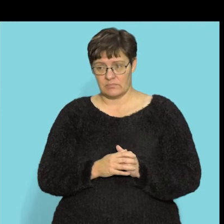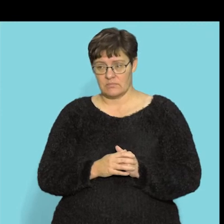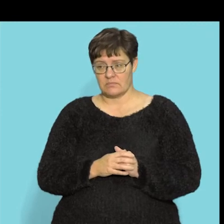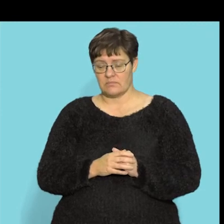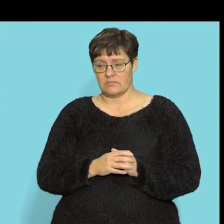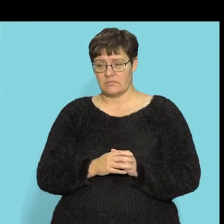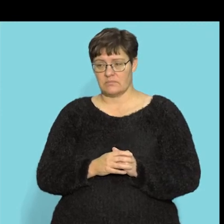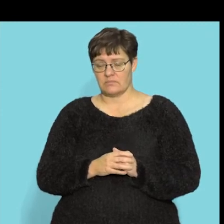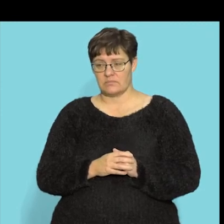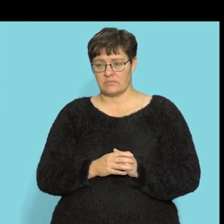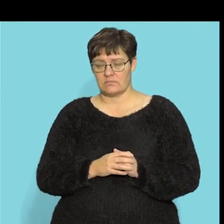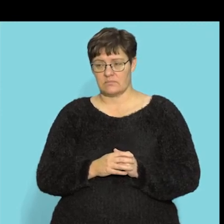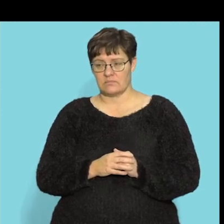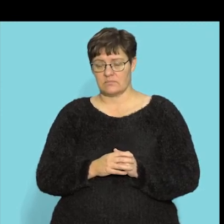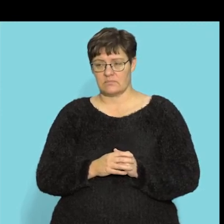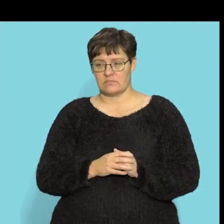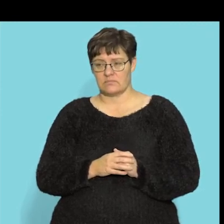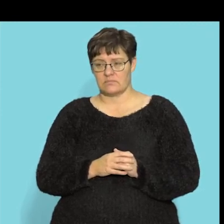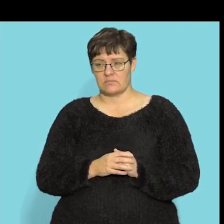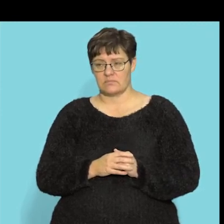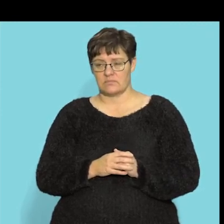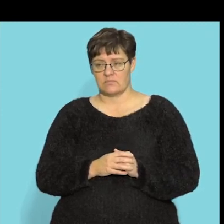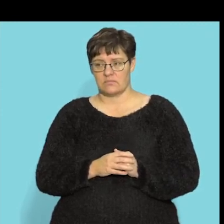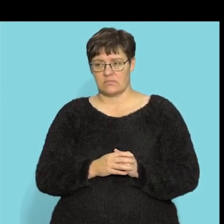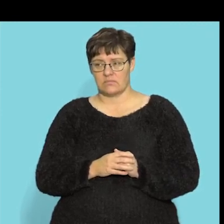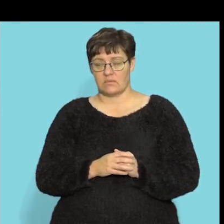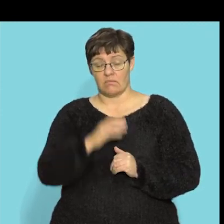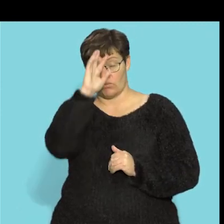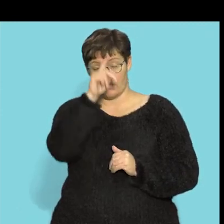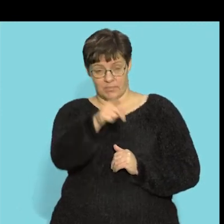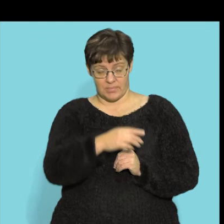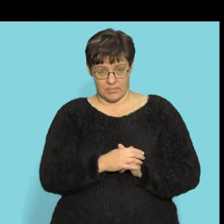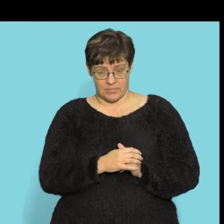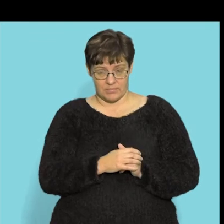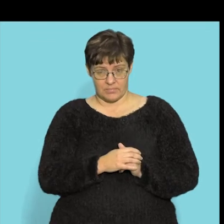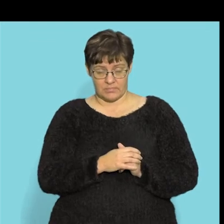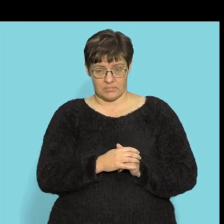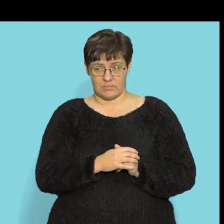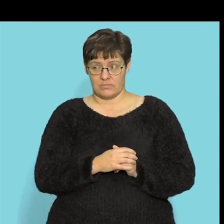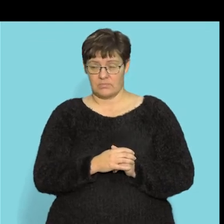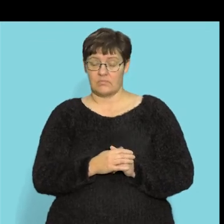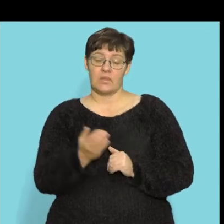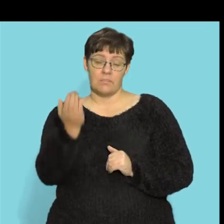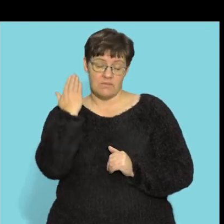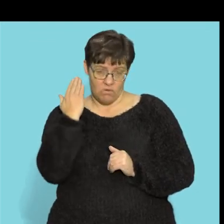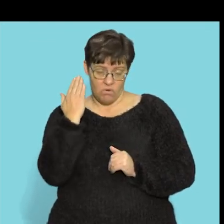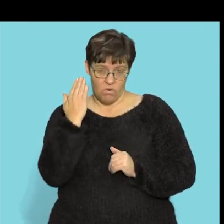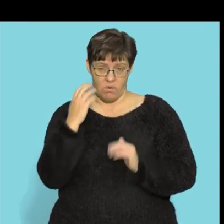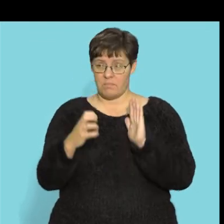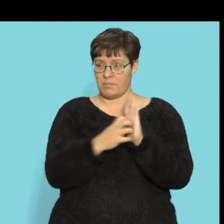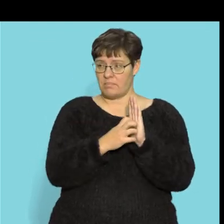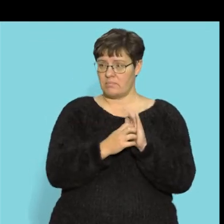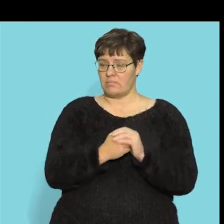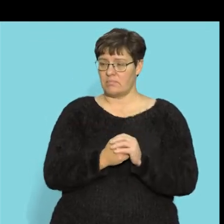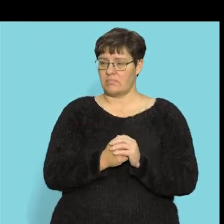resistance versus the reciprocal of the area, right? So there's, remember, in the previous